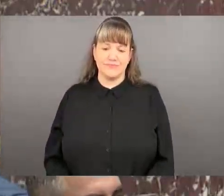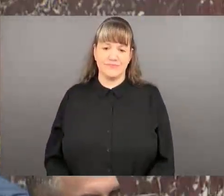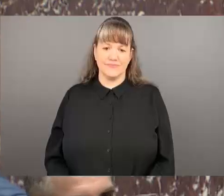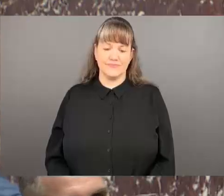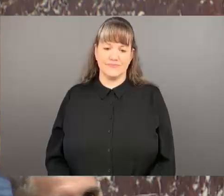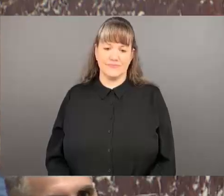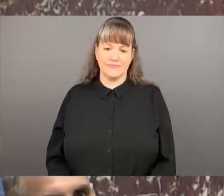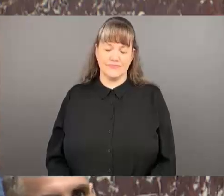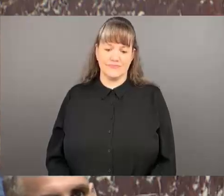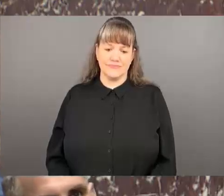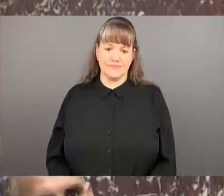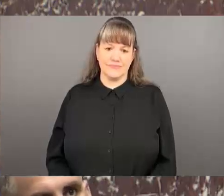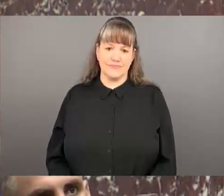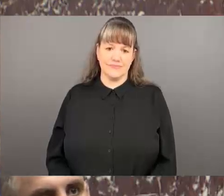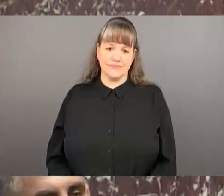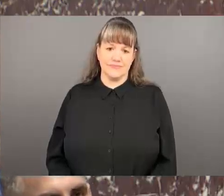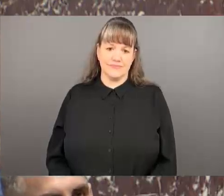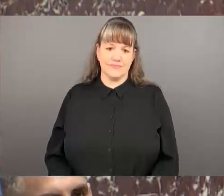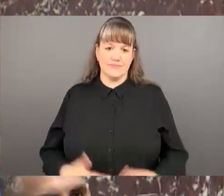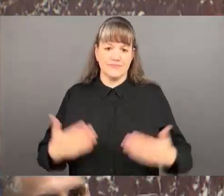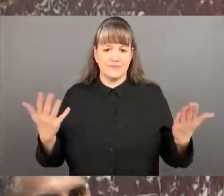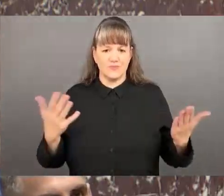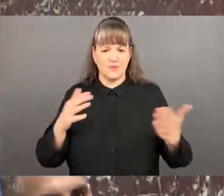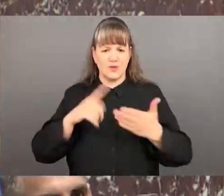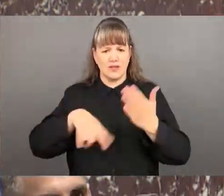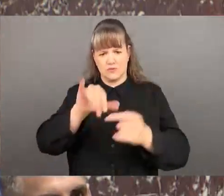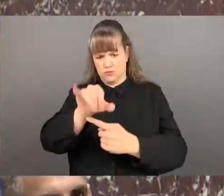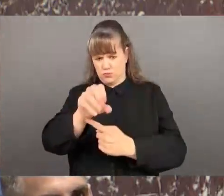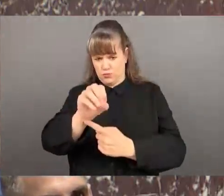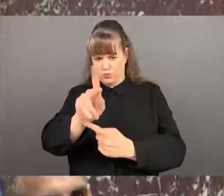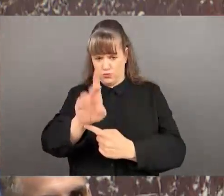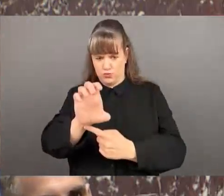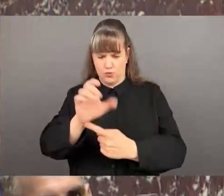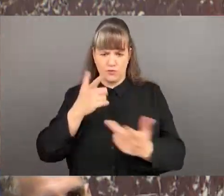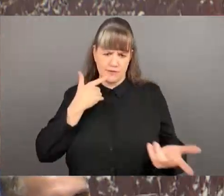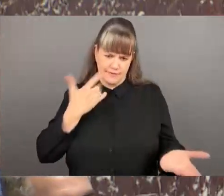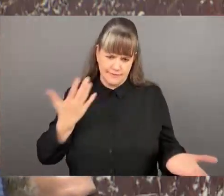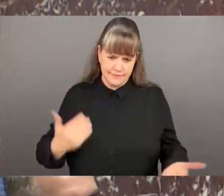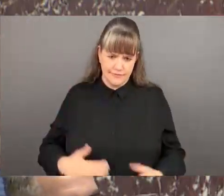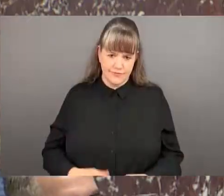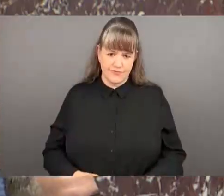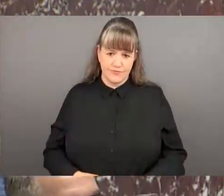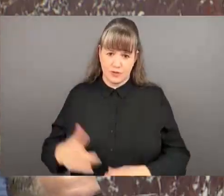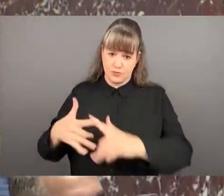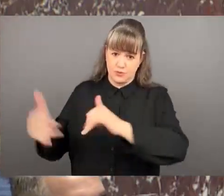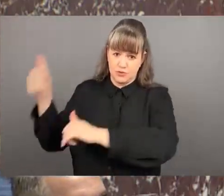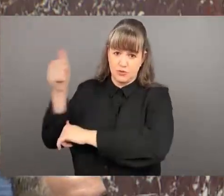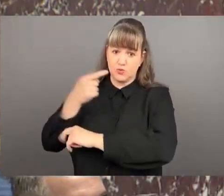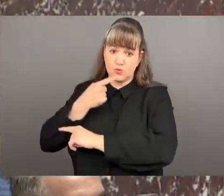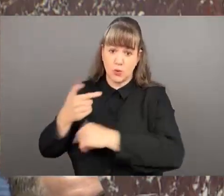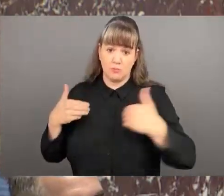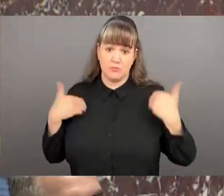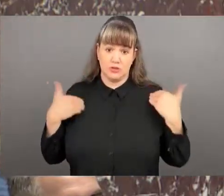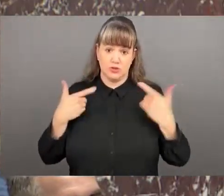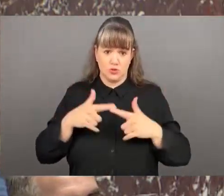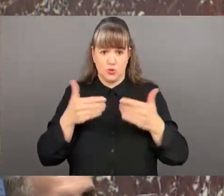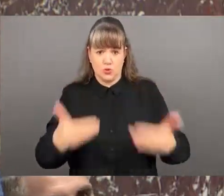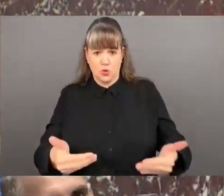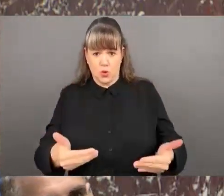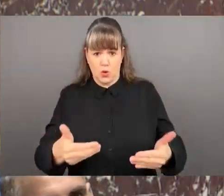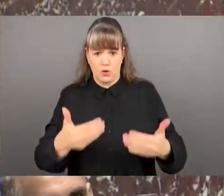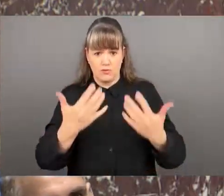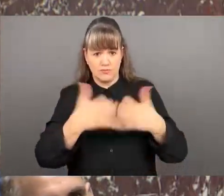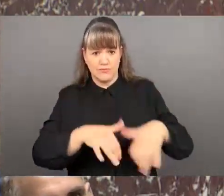What a joke. The fact is, the Premier told this minister to go and do this contract. Okay?